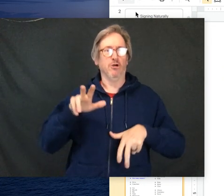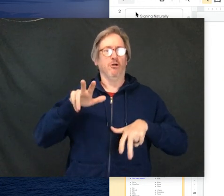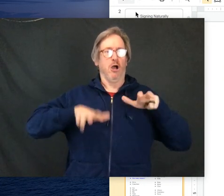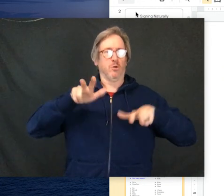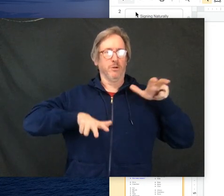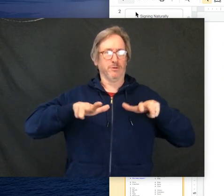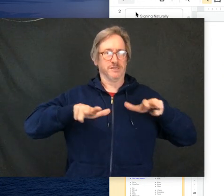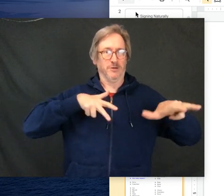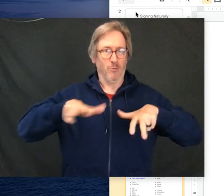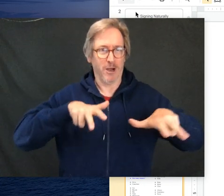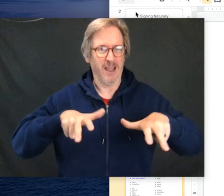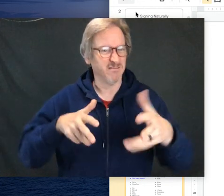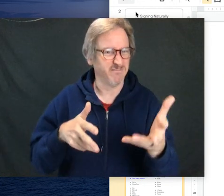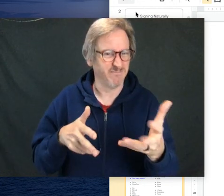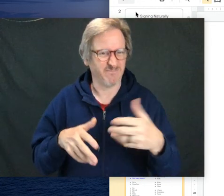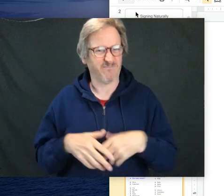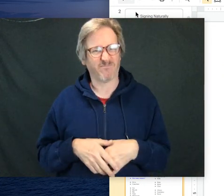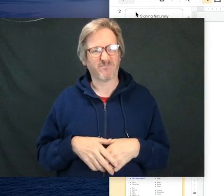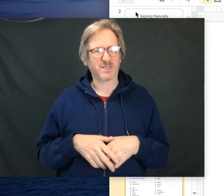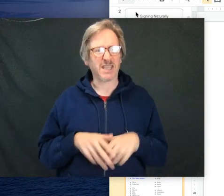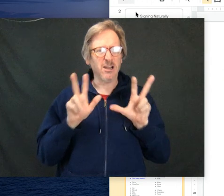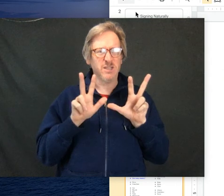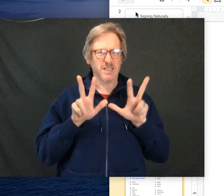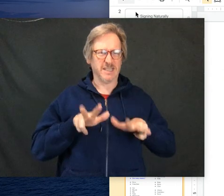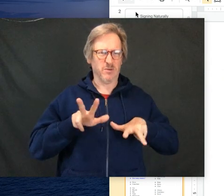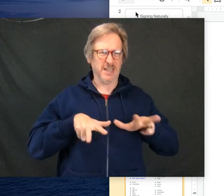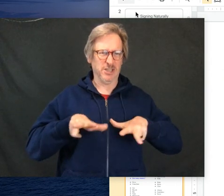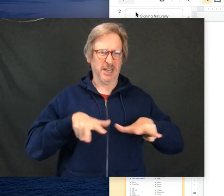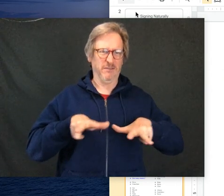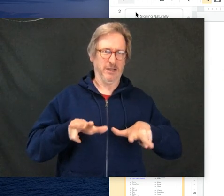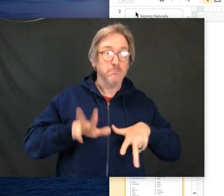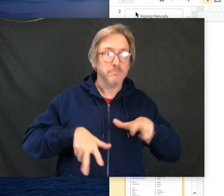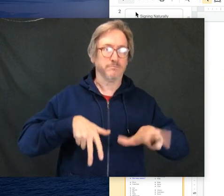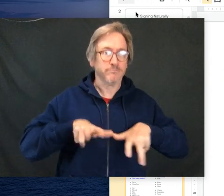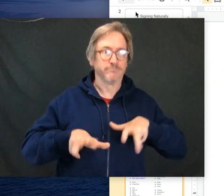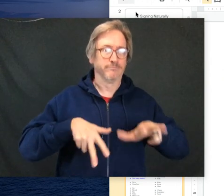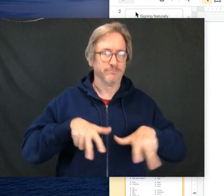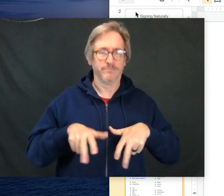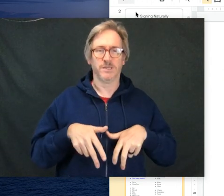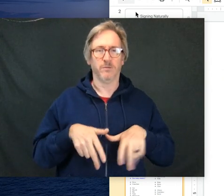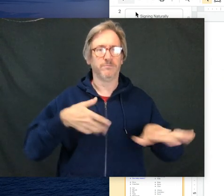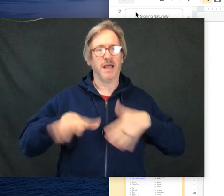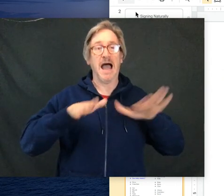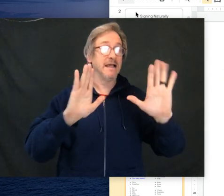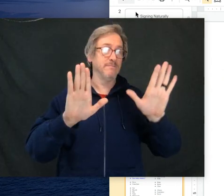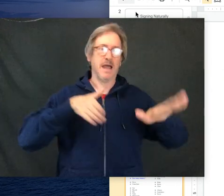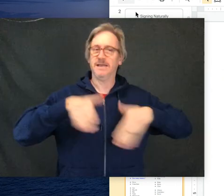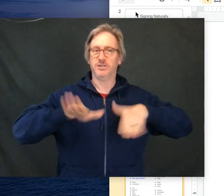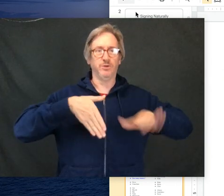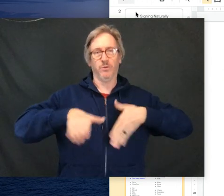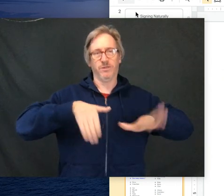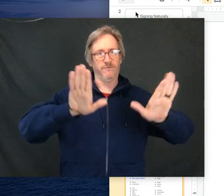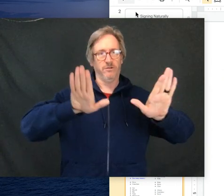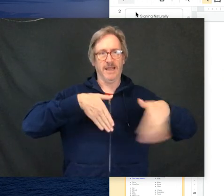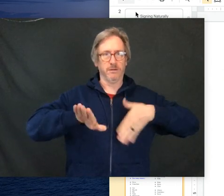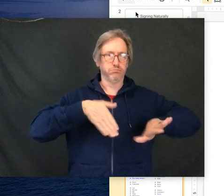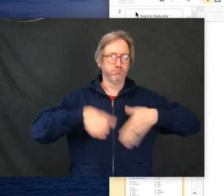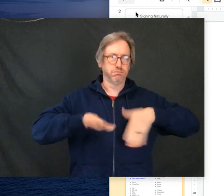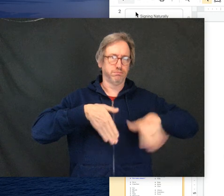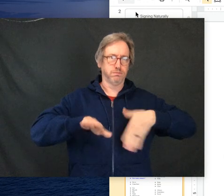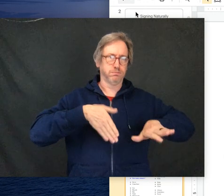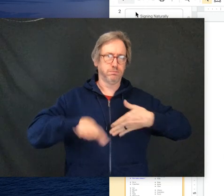the awkward person walking. It also looks sort of like chicken feet. So I do it with a full